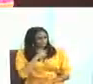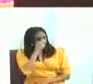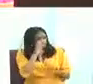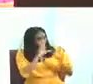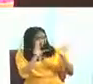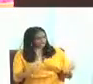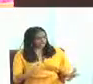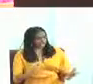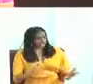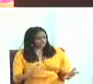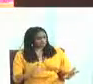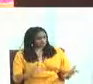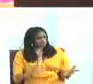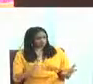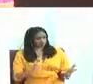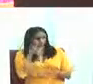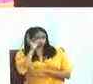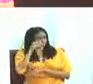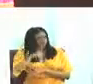of his kingdom. See,